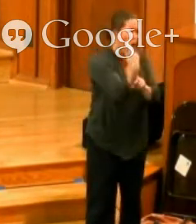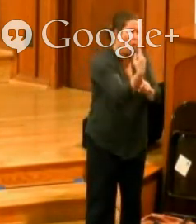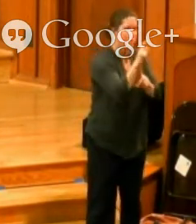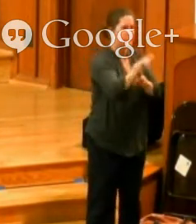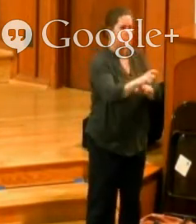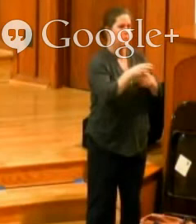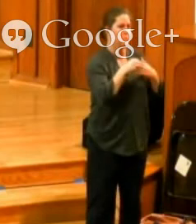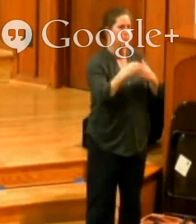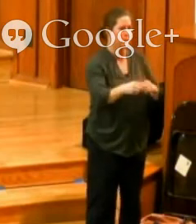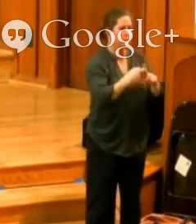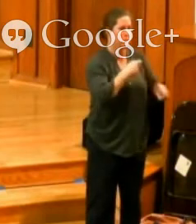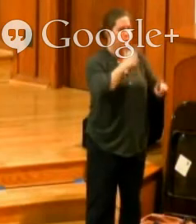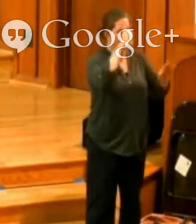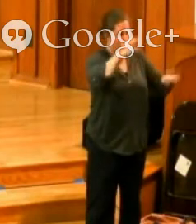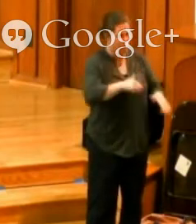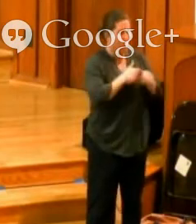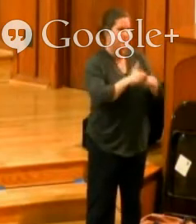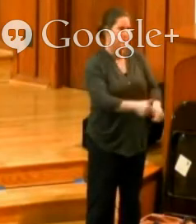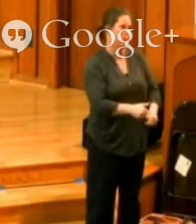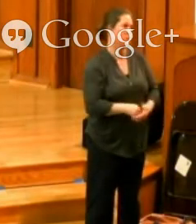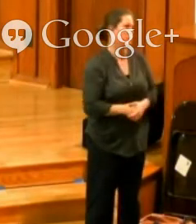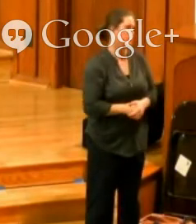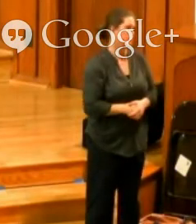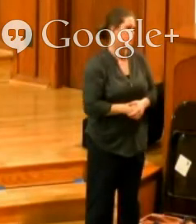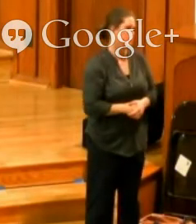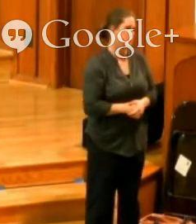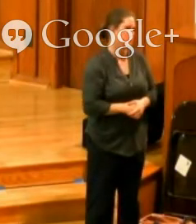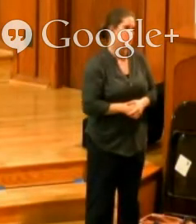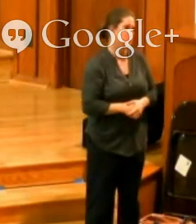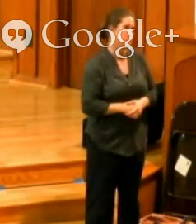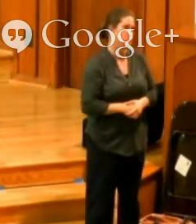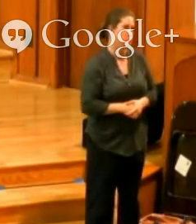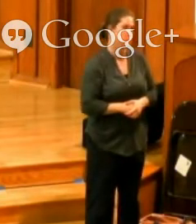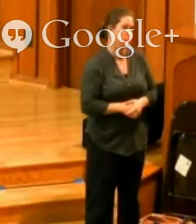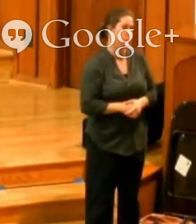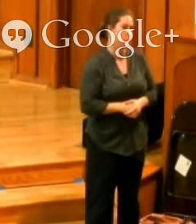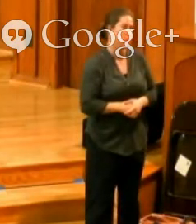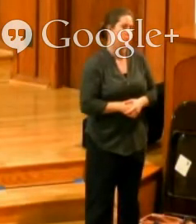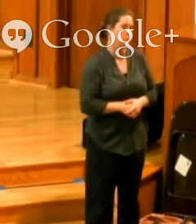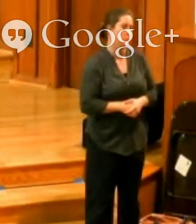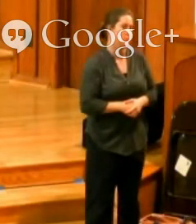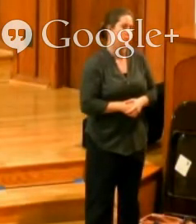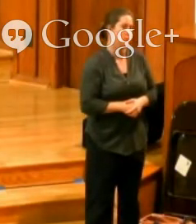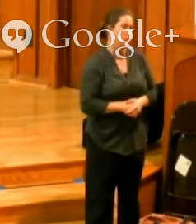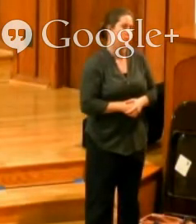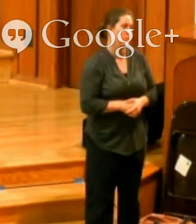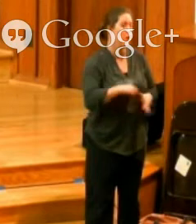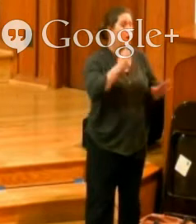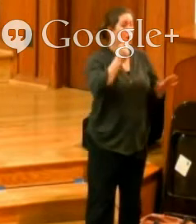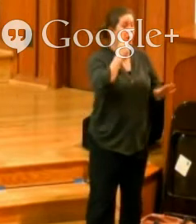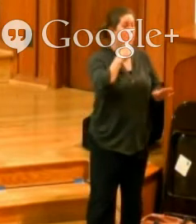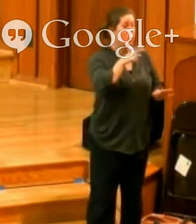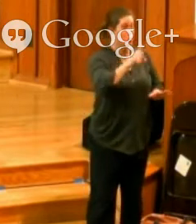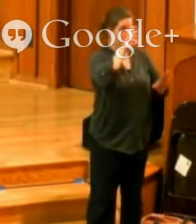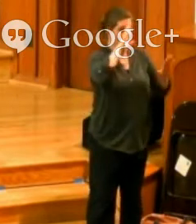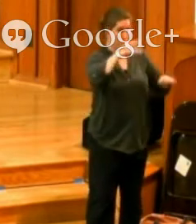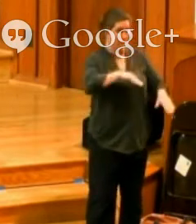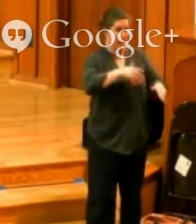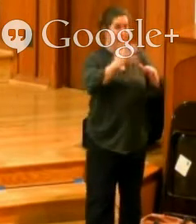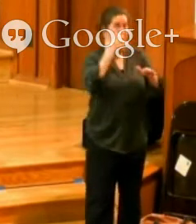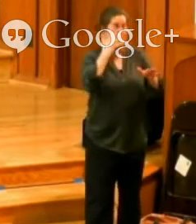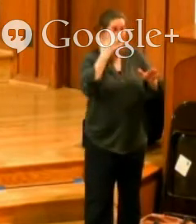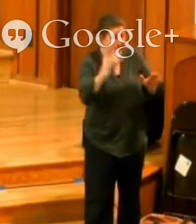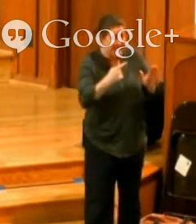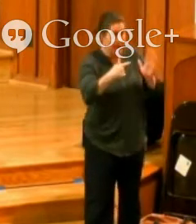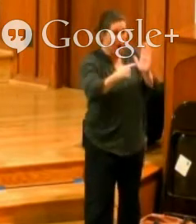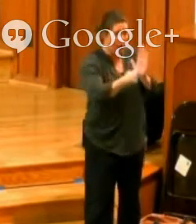obedience. You know, you're not obedient because of the law. You're not